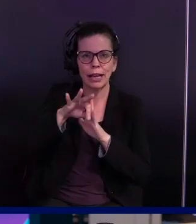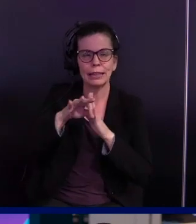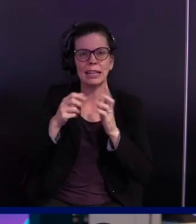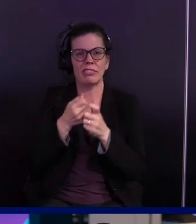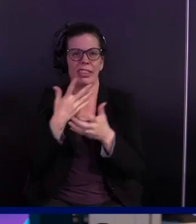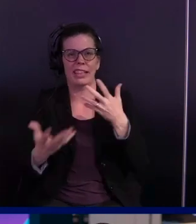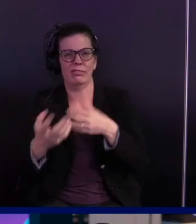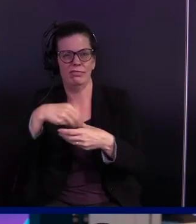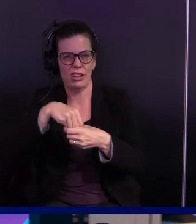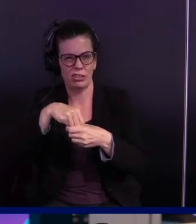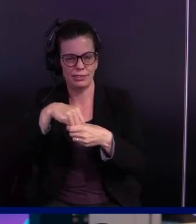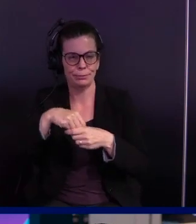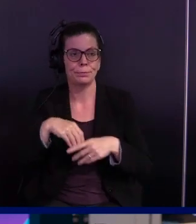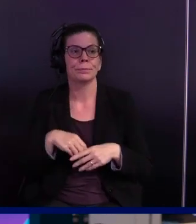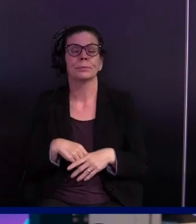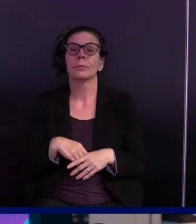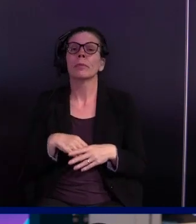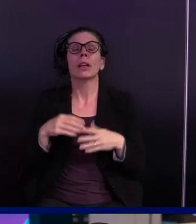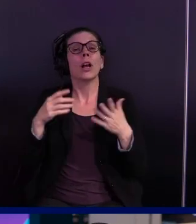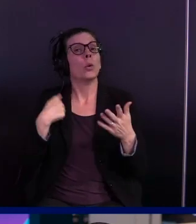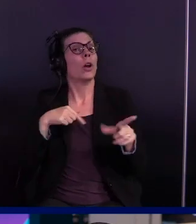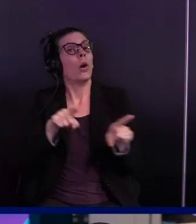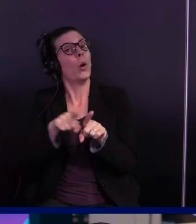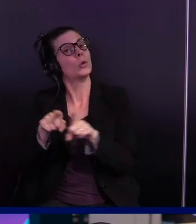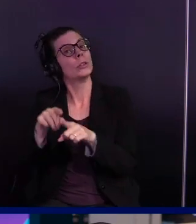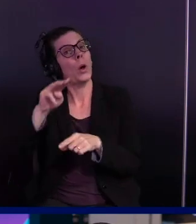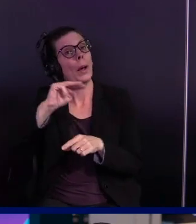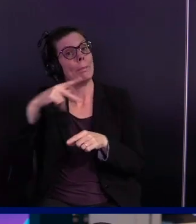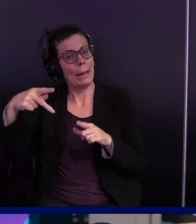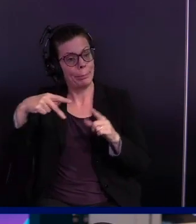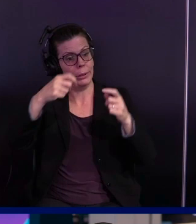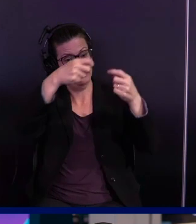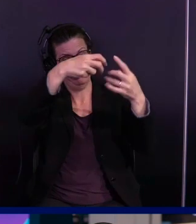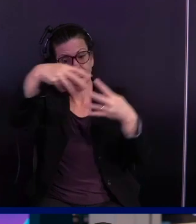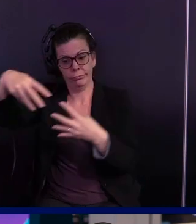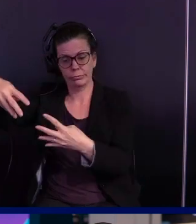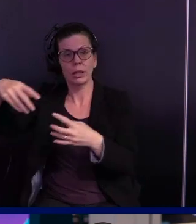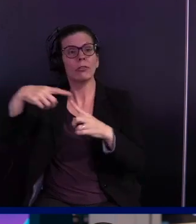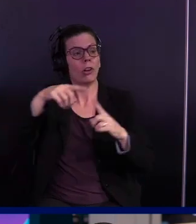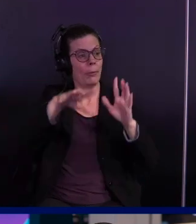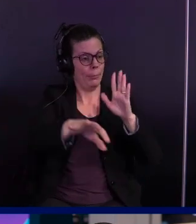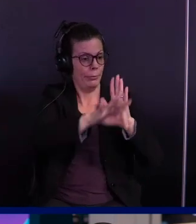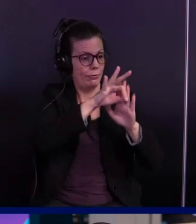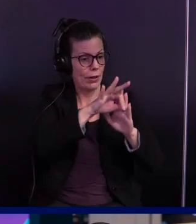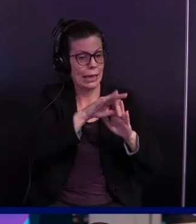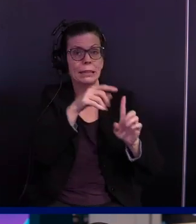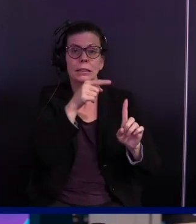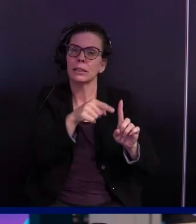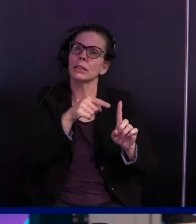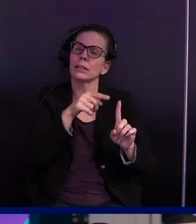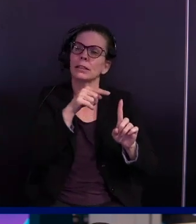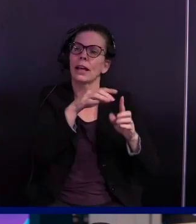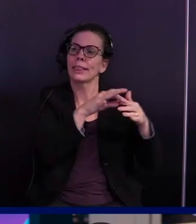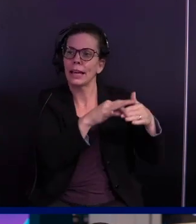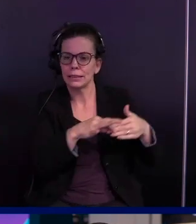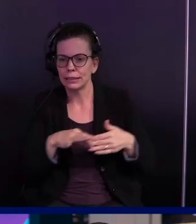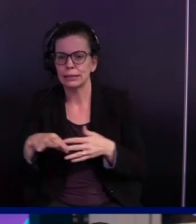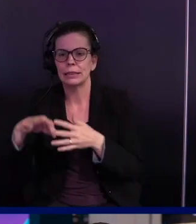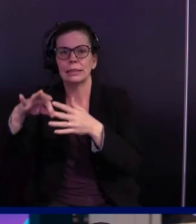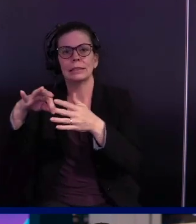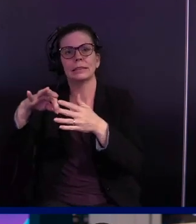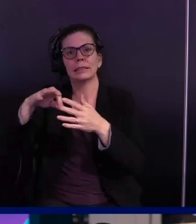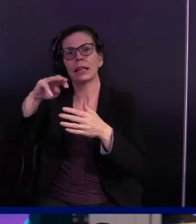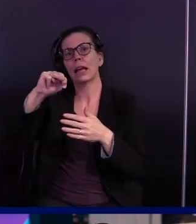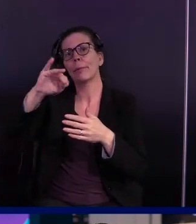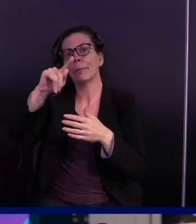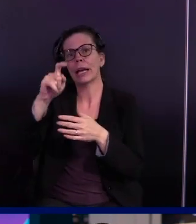together. And we also map them from the findings tactics to the minor